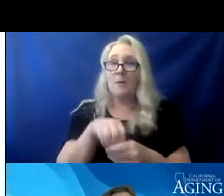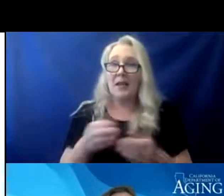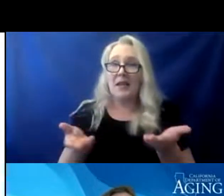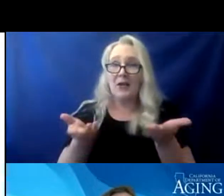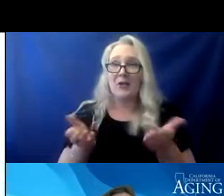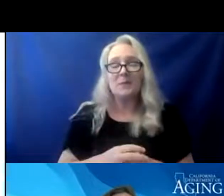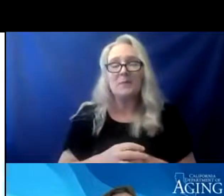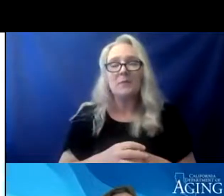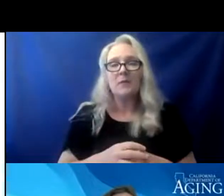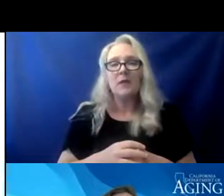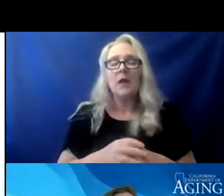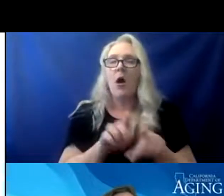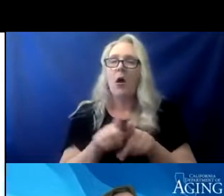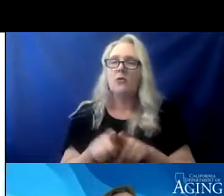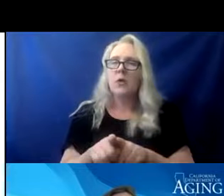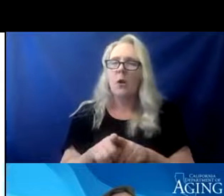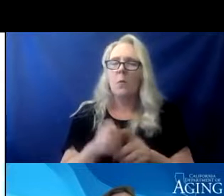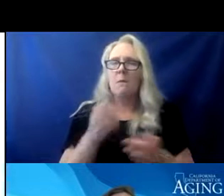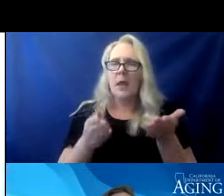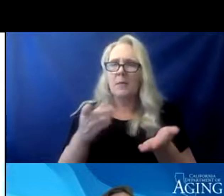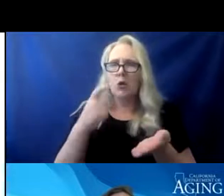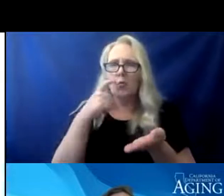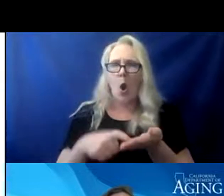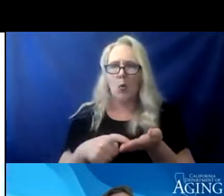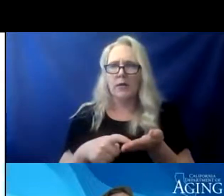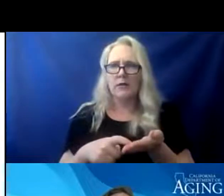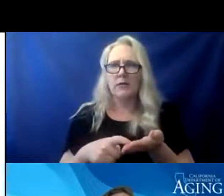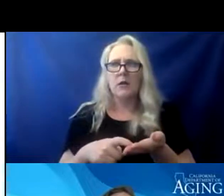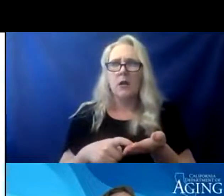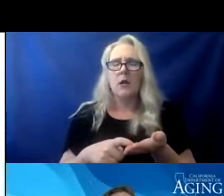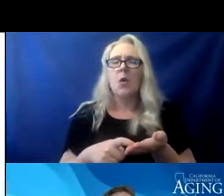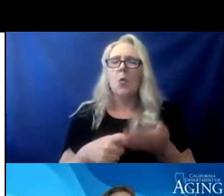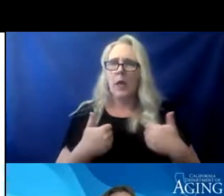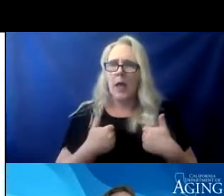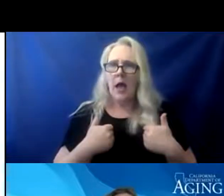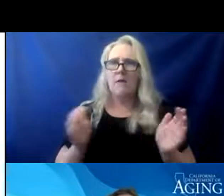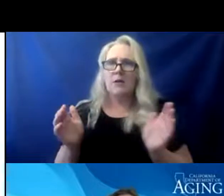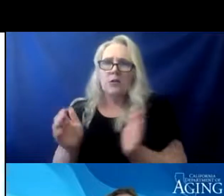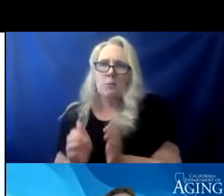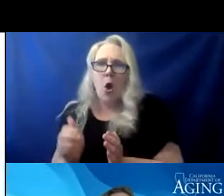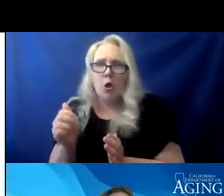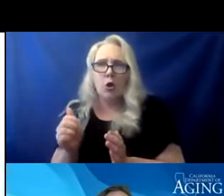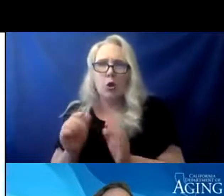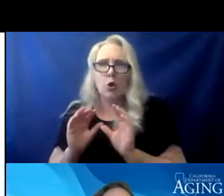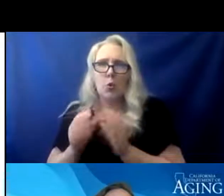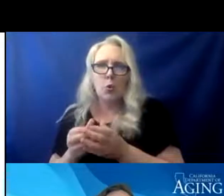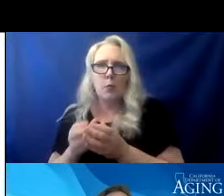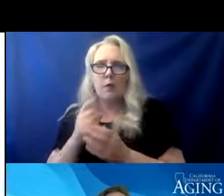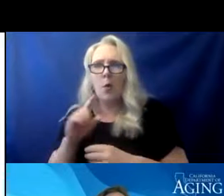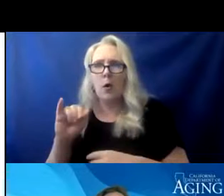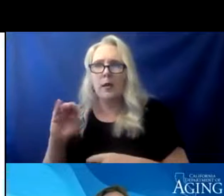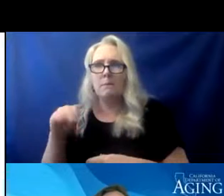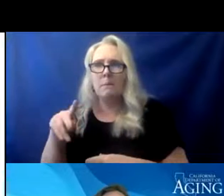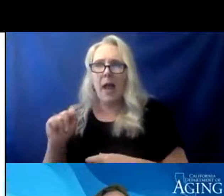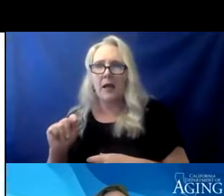encourage you, you may have noticed, and we'll talk about this in a second, we have a smaller group for the impact group so that we can have